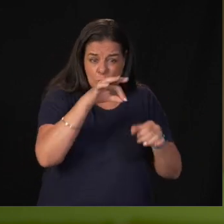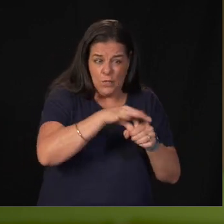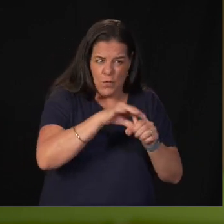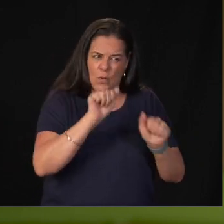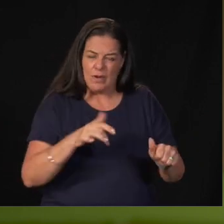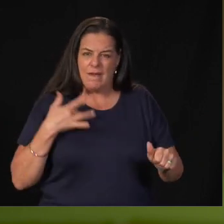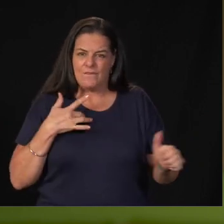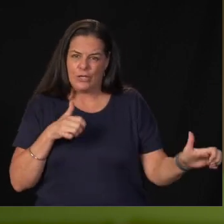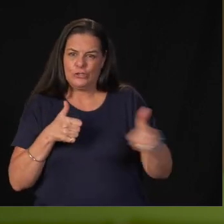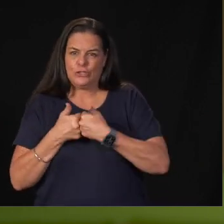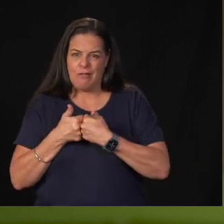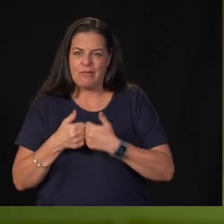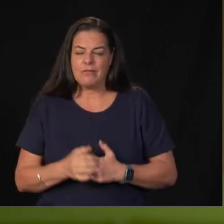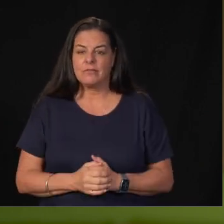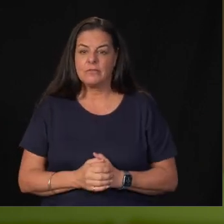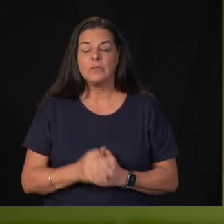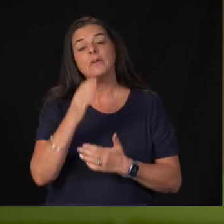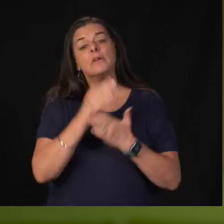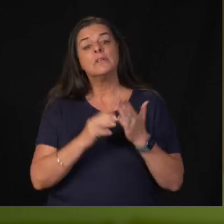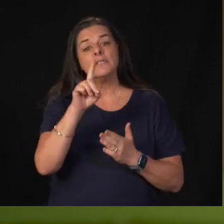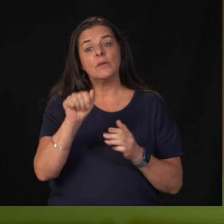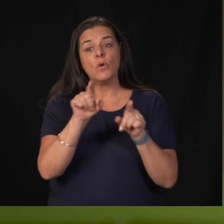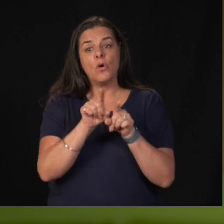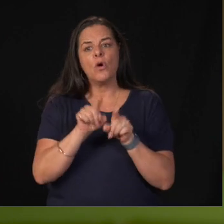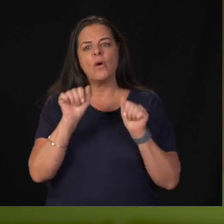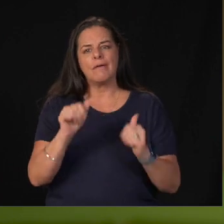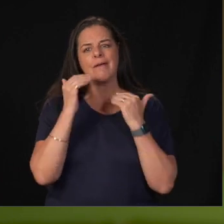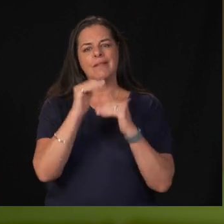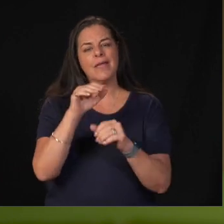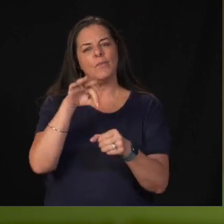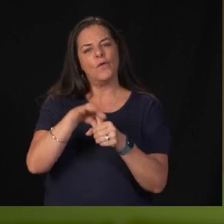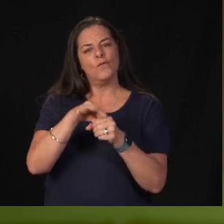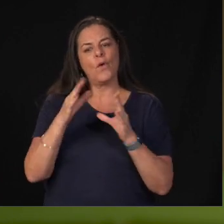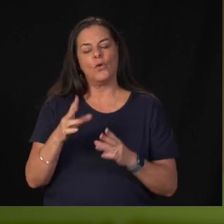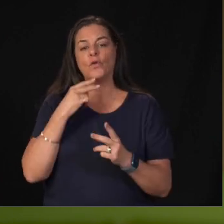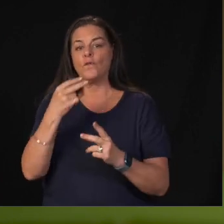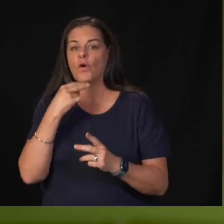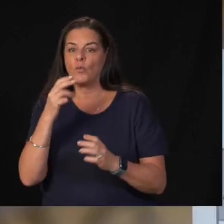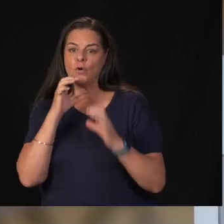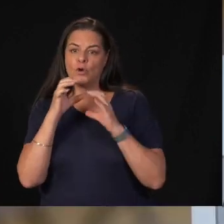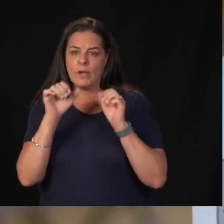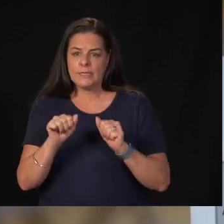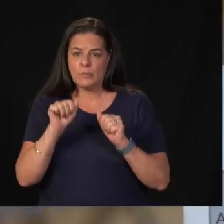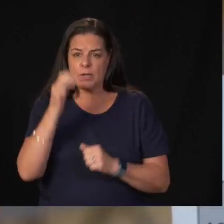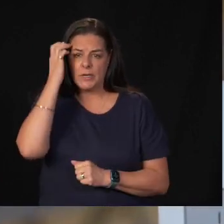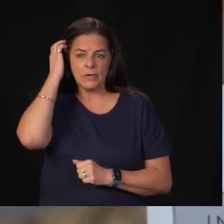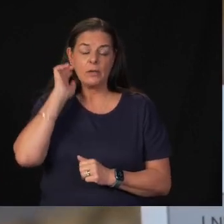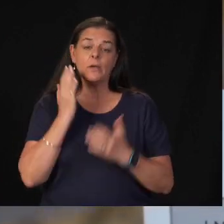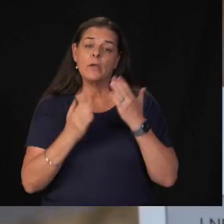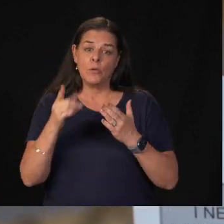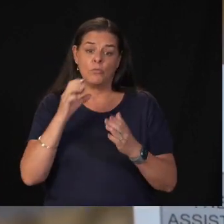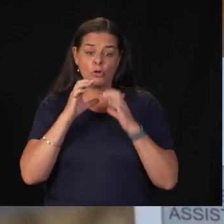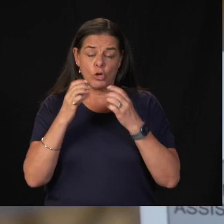challenging. Some disabilities can also limit a voter's verbal communication ability. They may